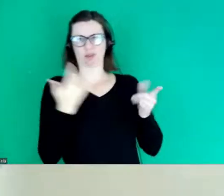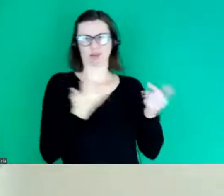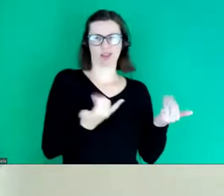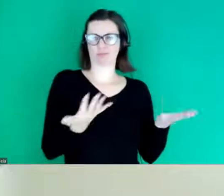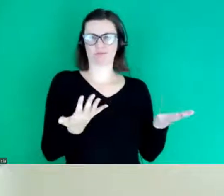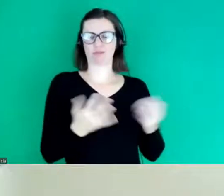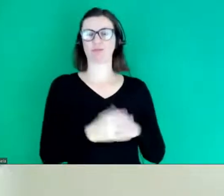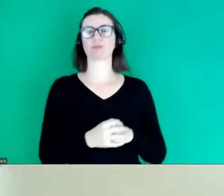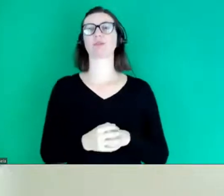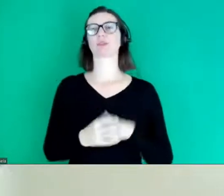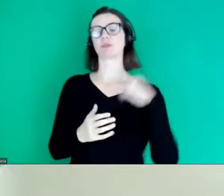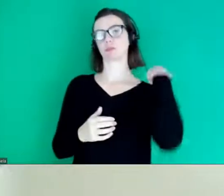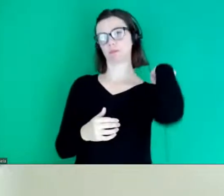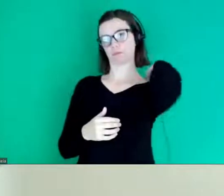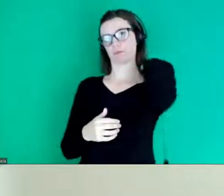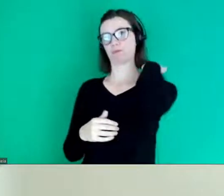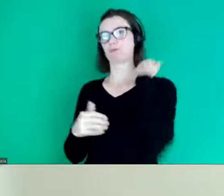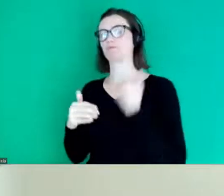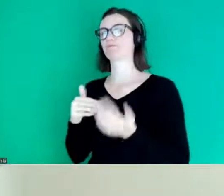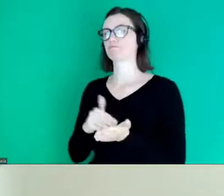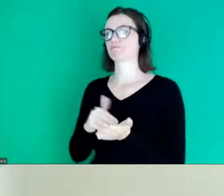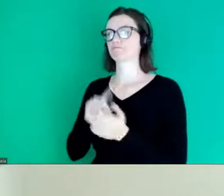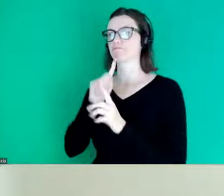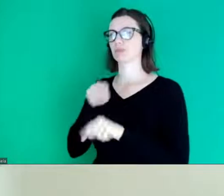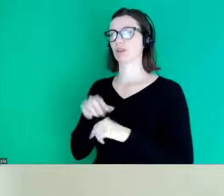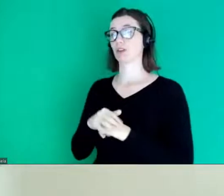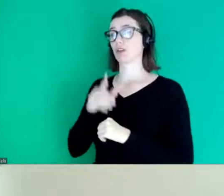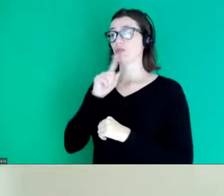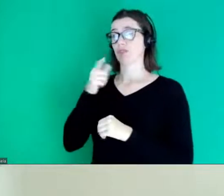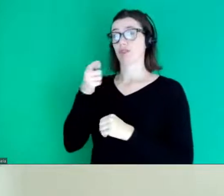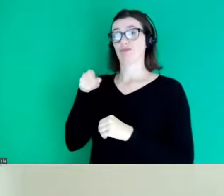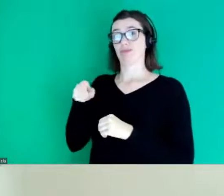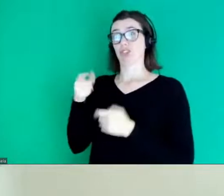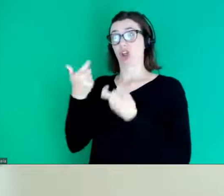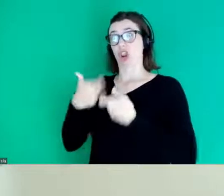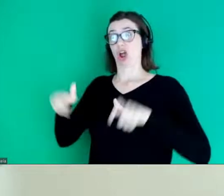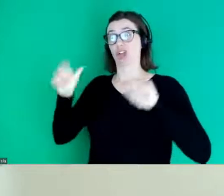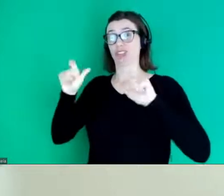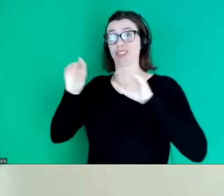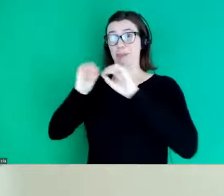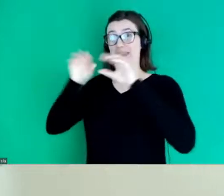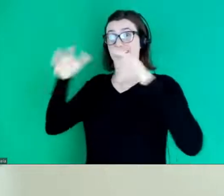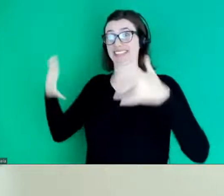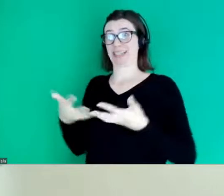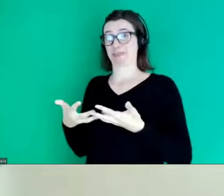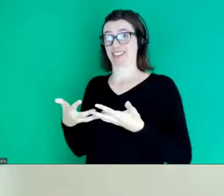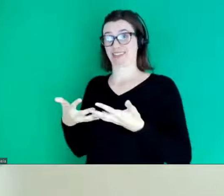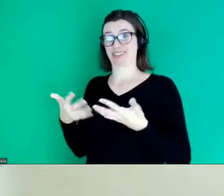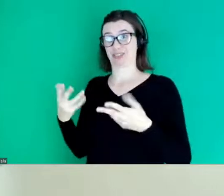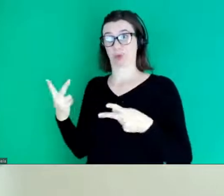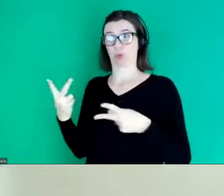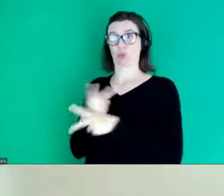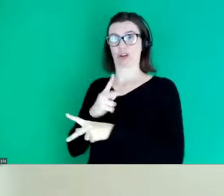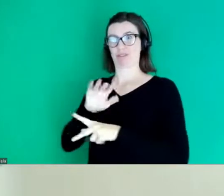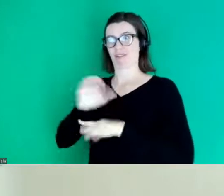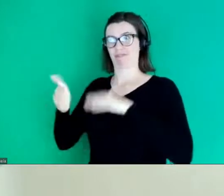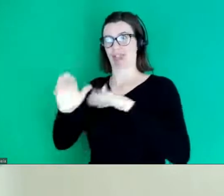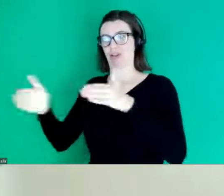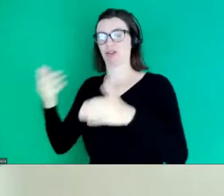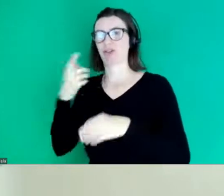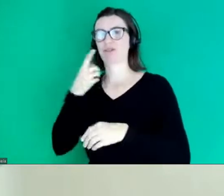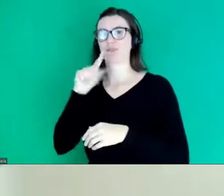Well, this is the largest pandemic and the most fatal pandemic that we've suffered for 100